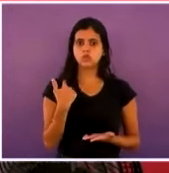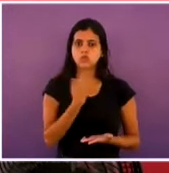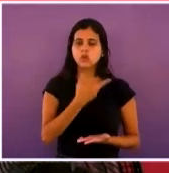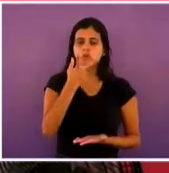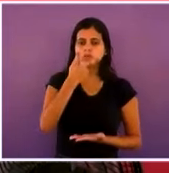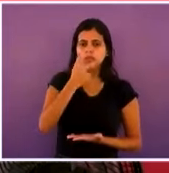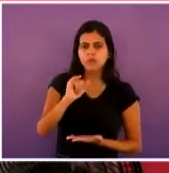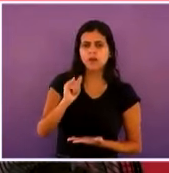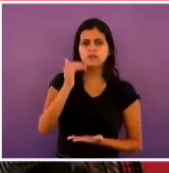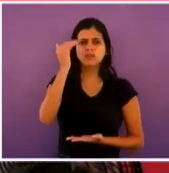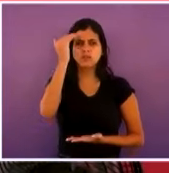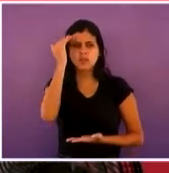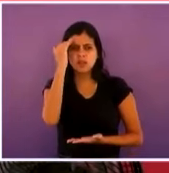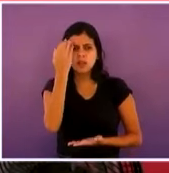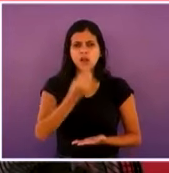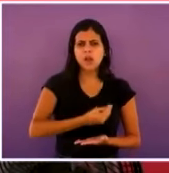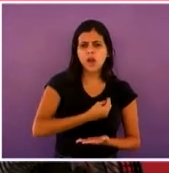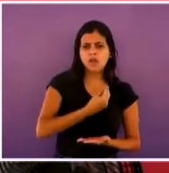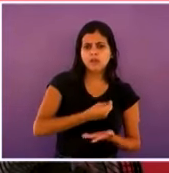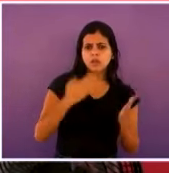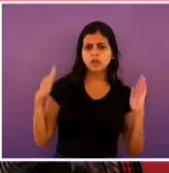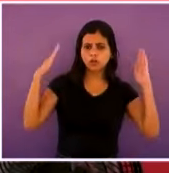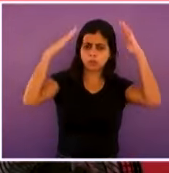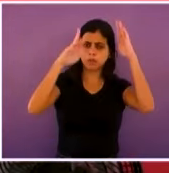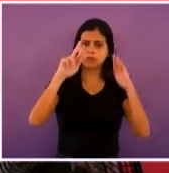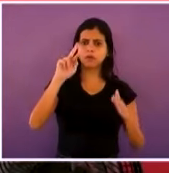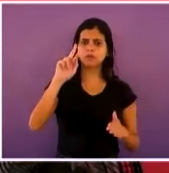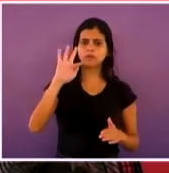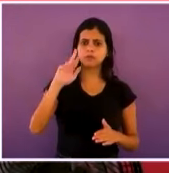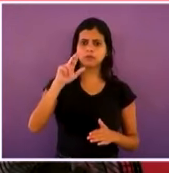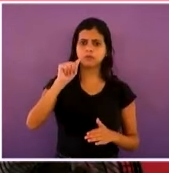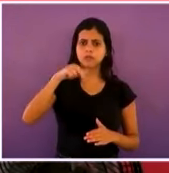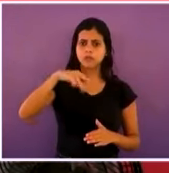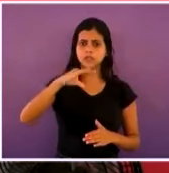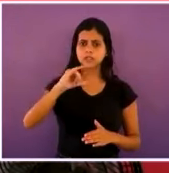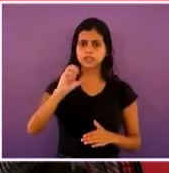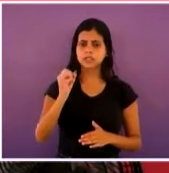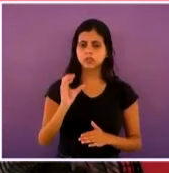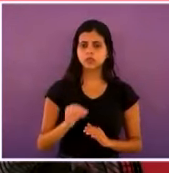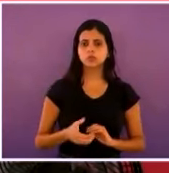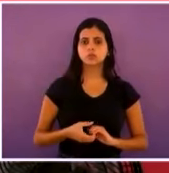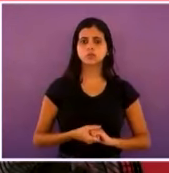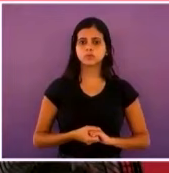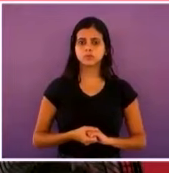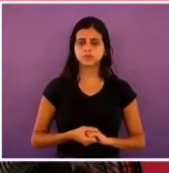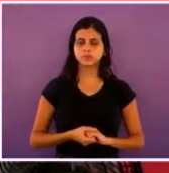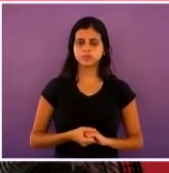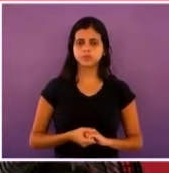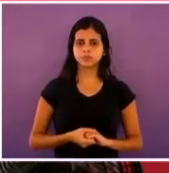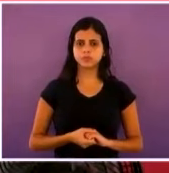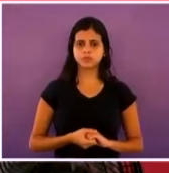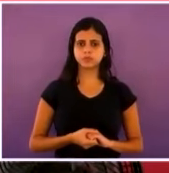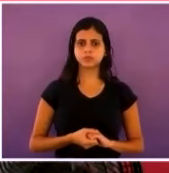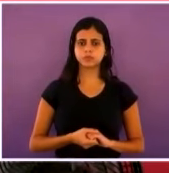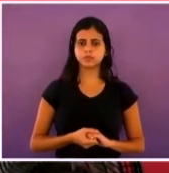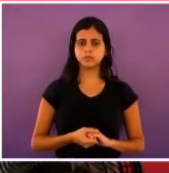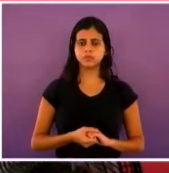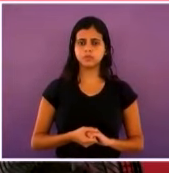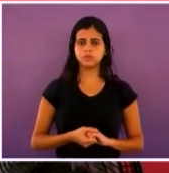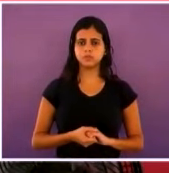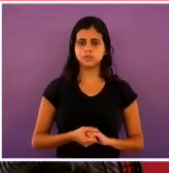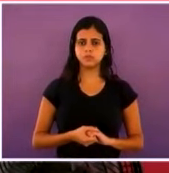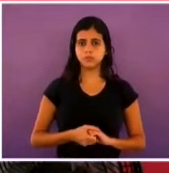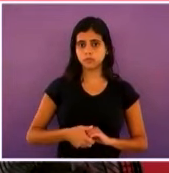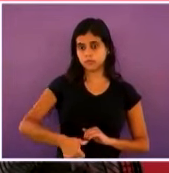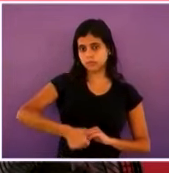a vida do Papa Francisco. First, we'll be looking at his identity as a person.